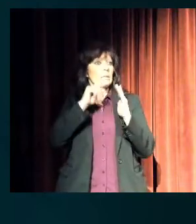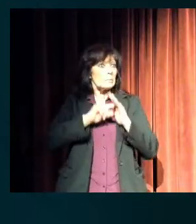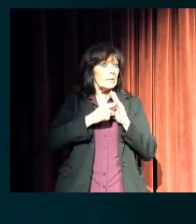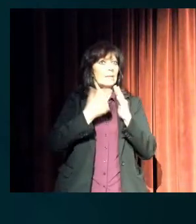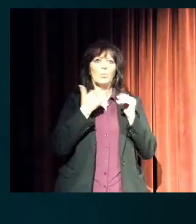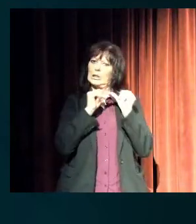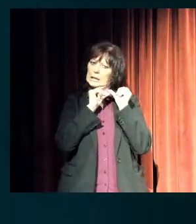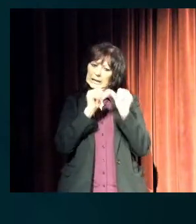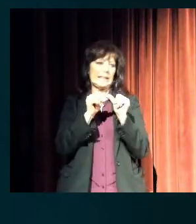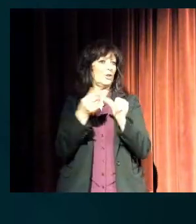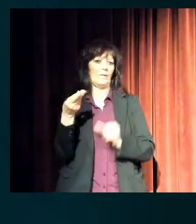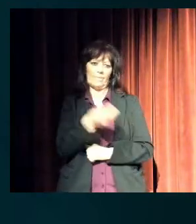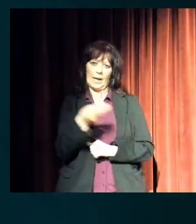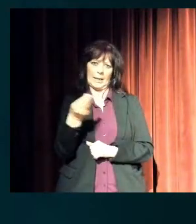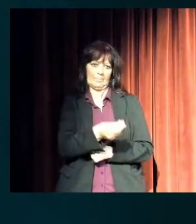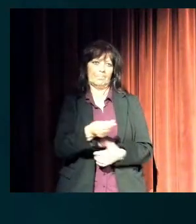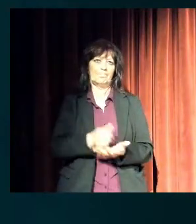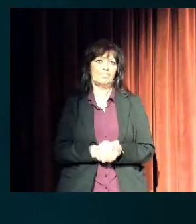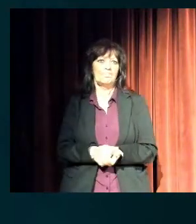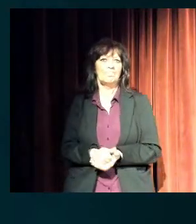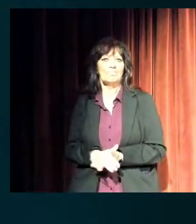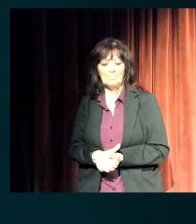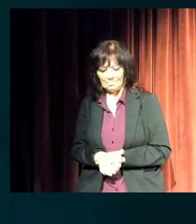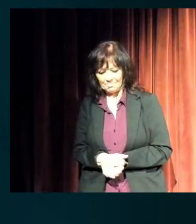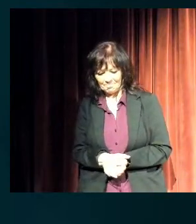we will continue funding it.